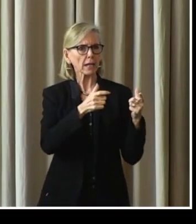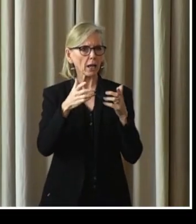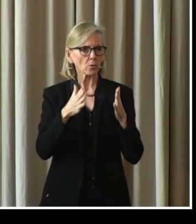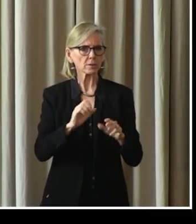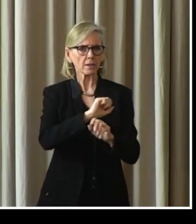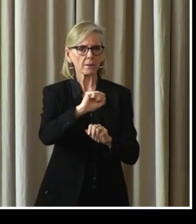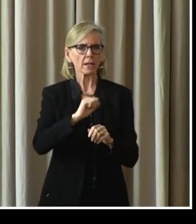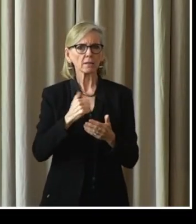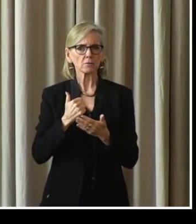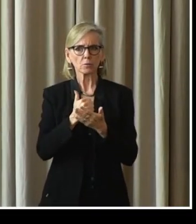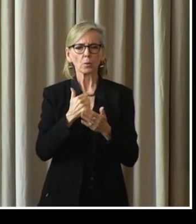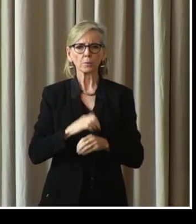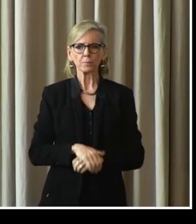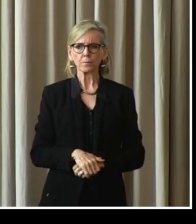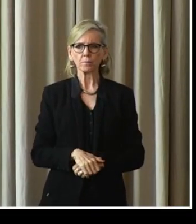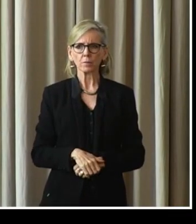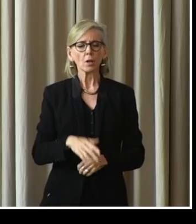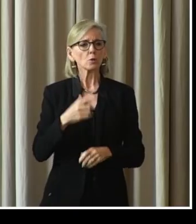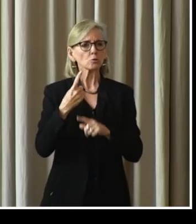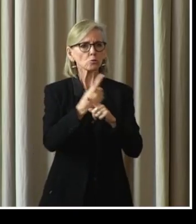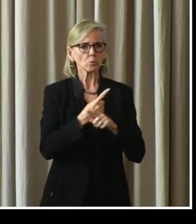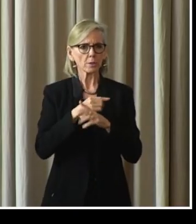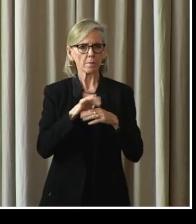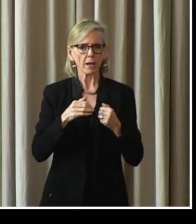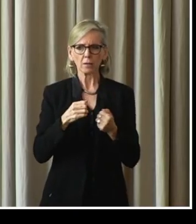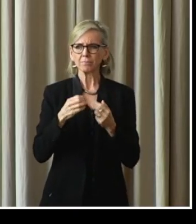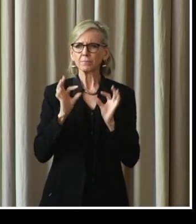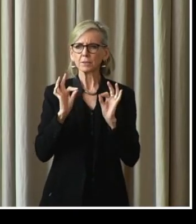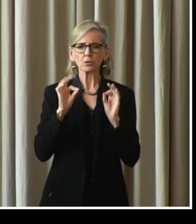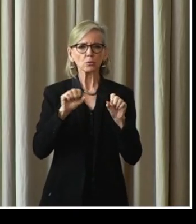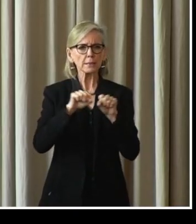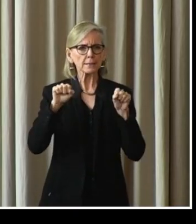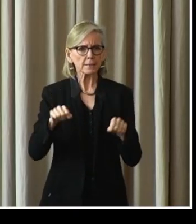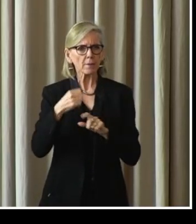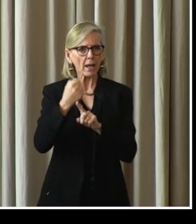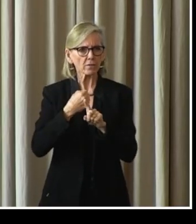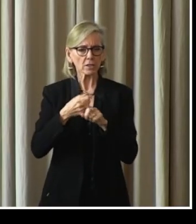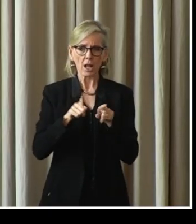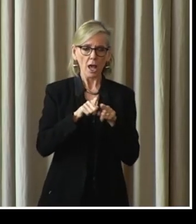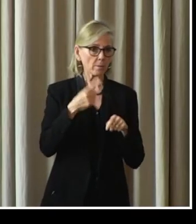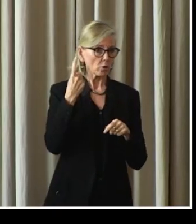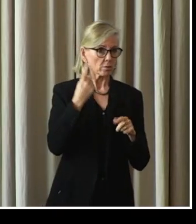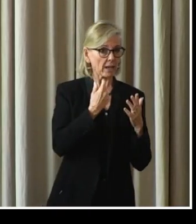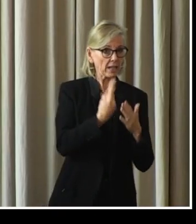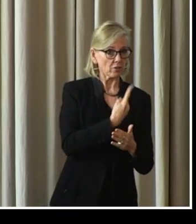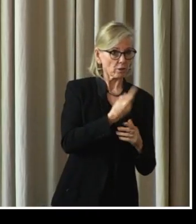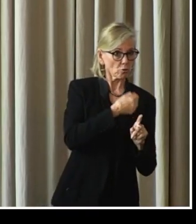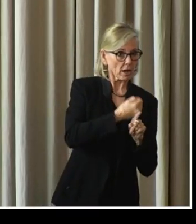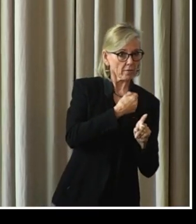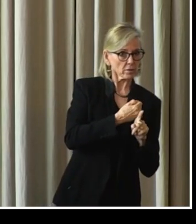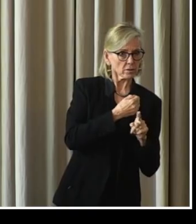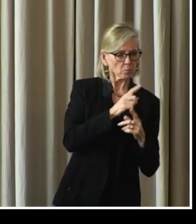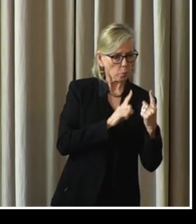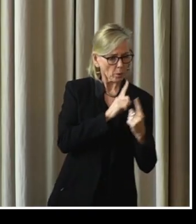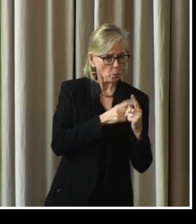So what we're talking about really here is systems advocacy. So you may have heard of individual advocacy to help carers in the work